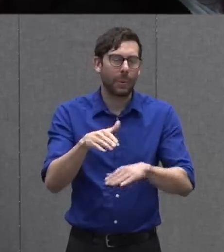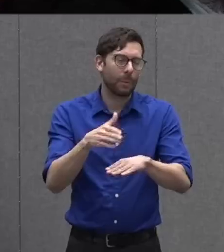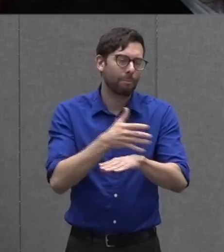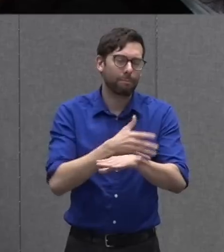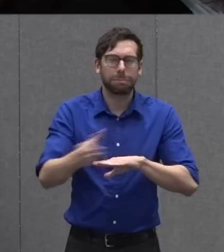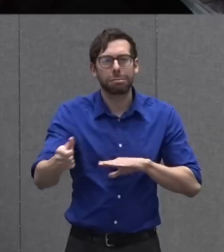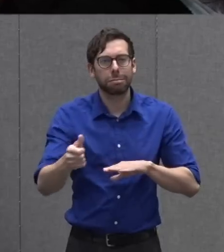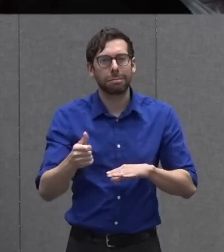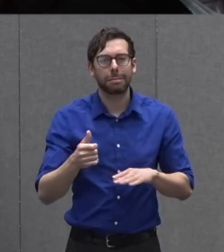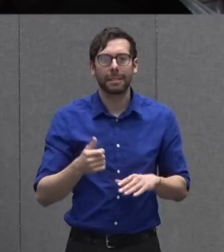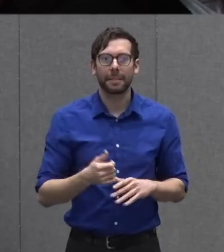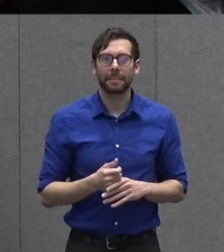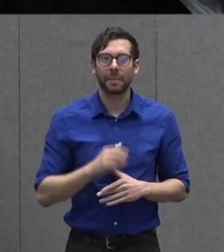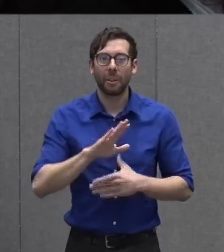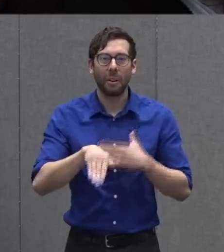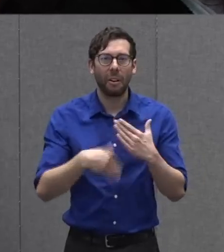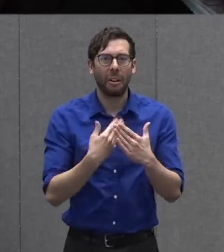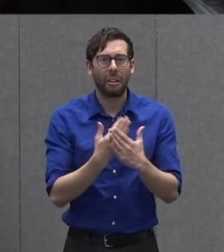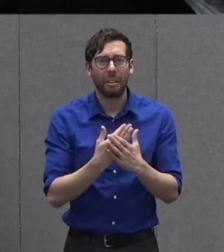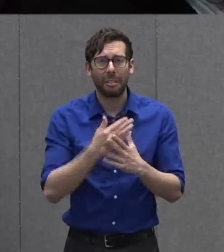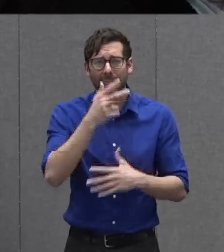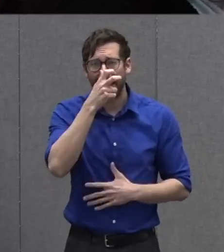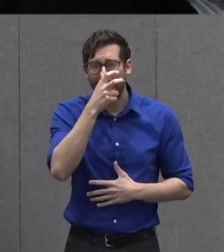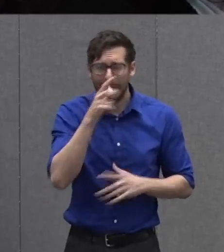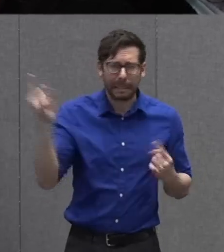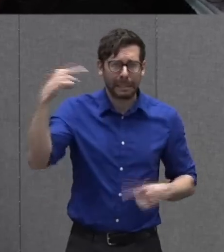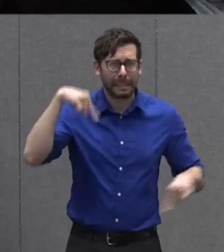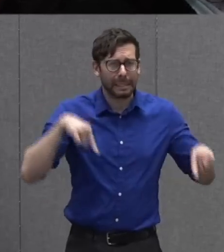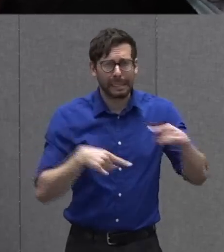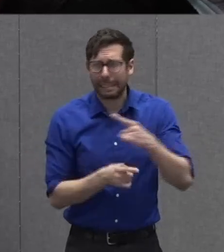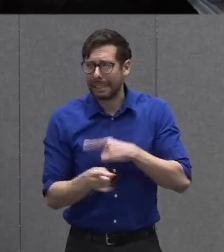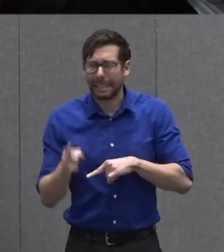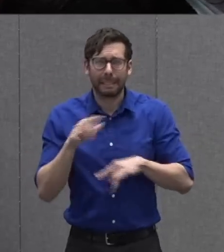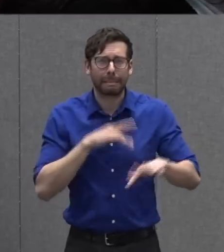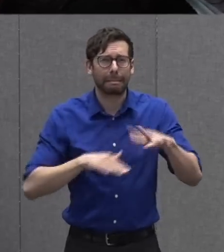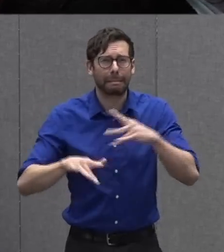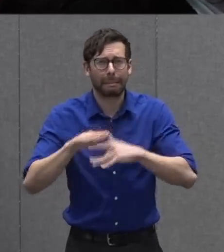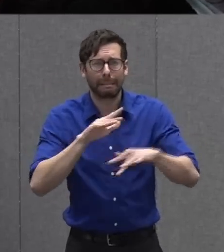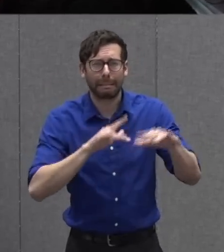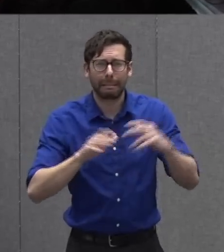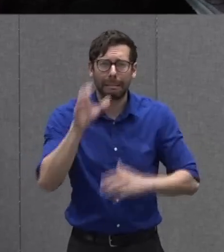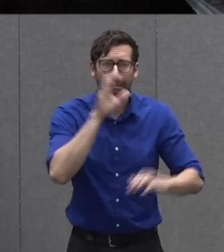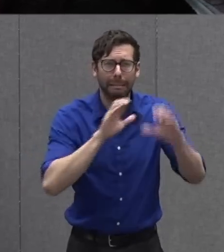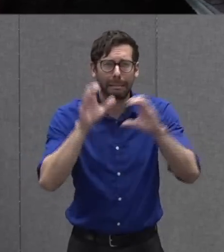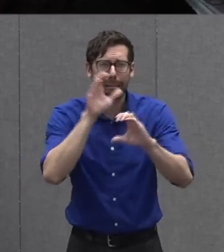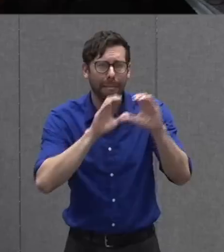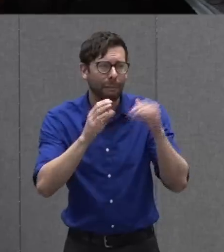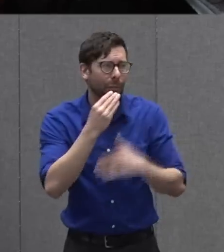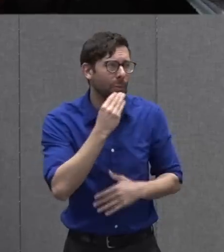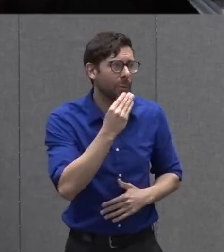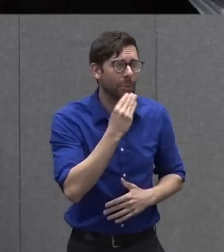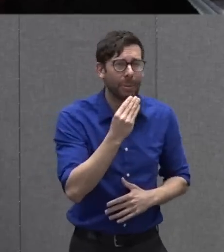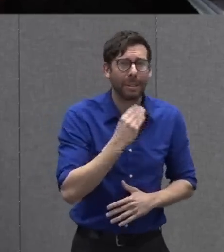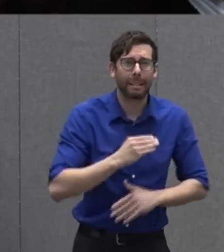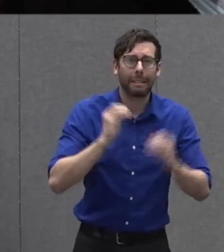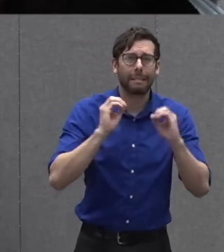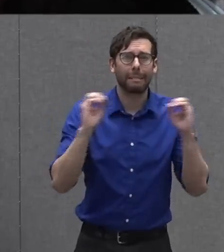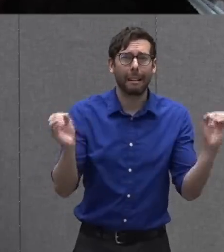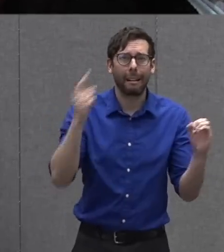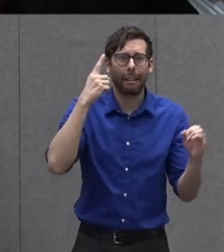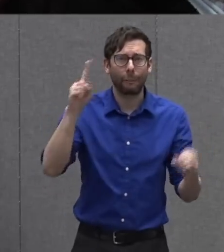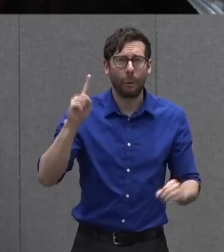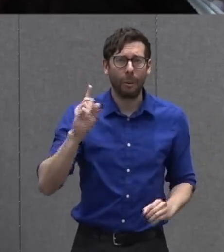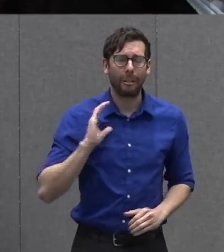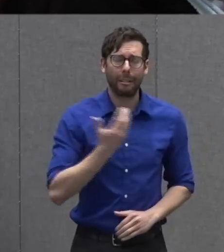here and there, up, down, to and fro. There aren't any yummies for our growling tummies, a hey and